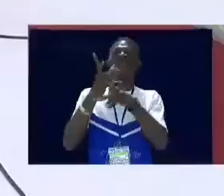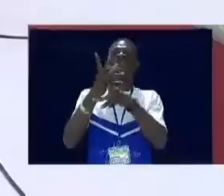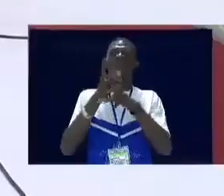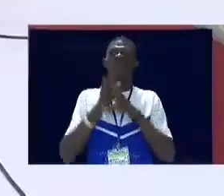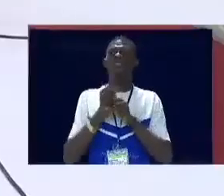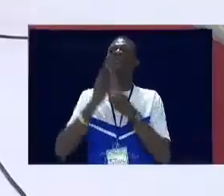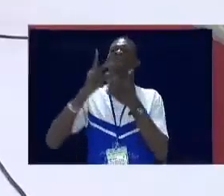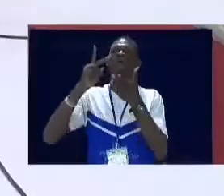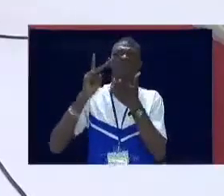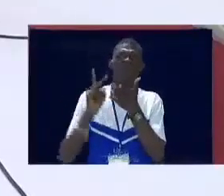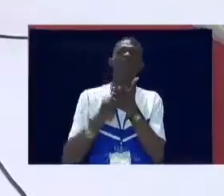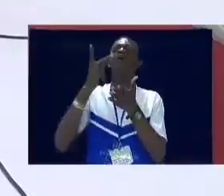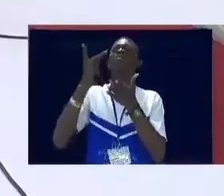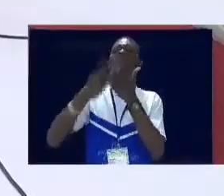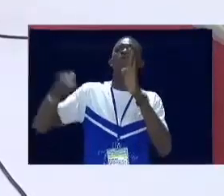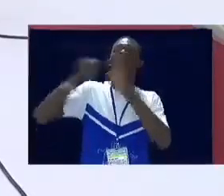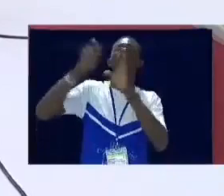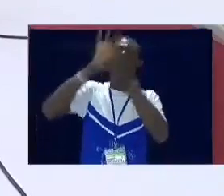Receive the double portion.